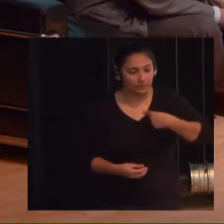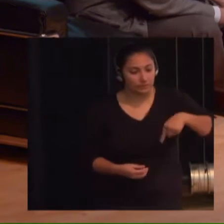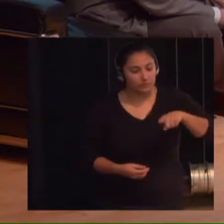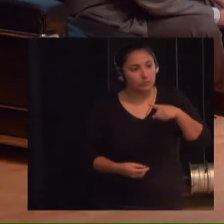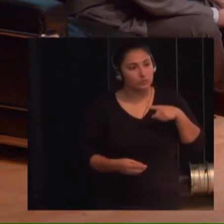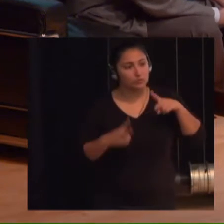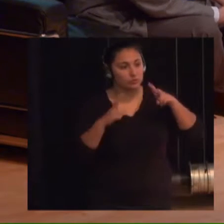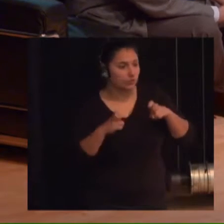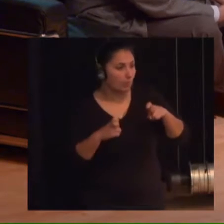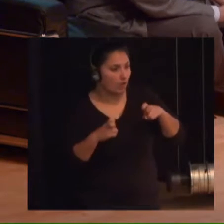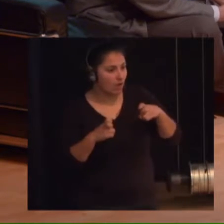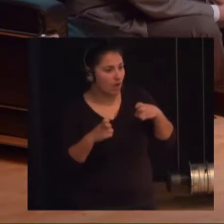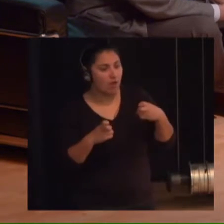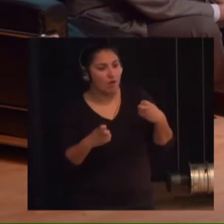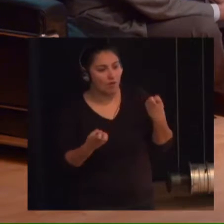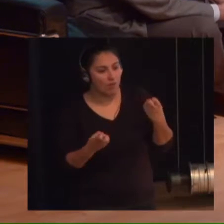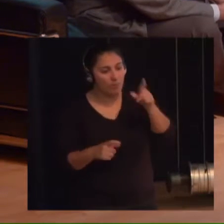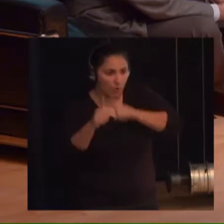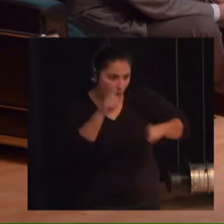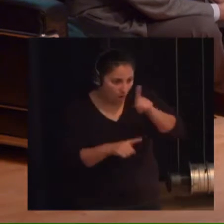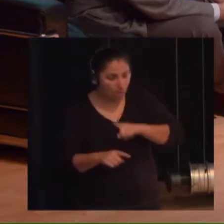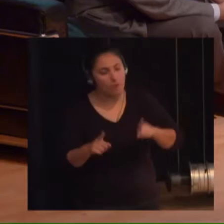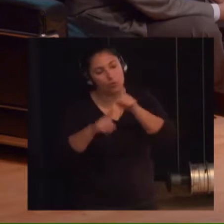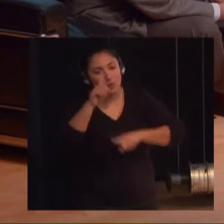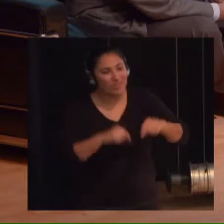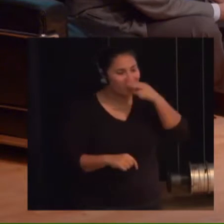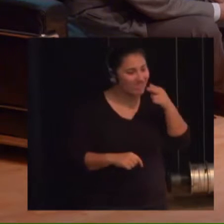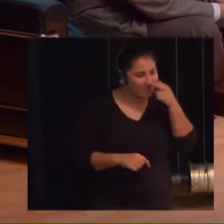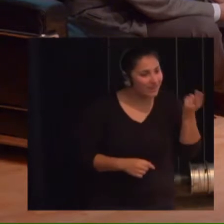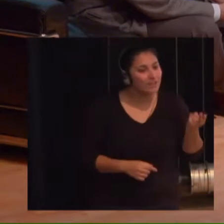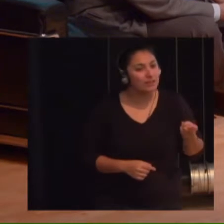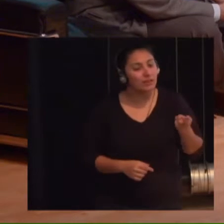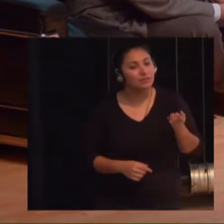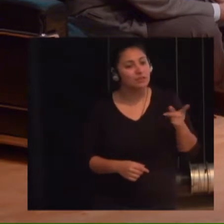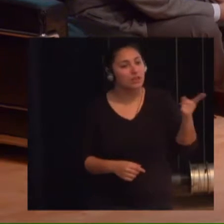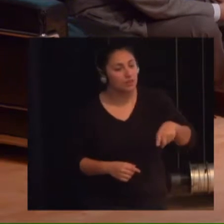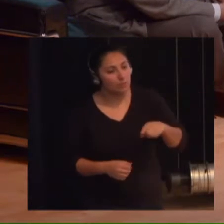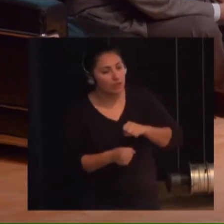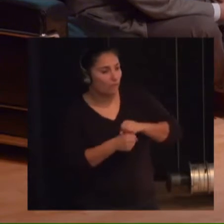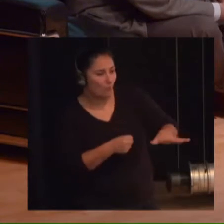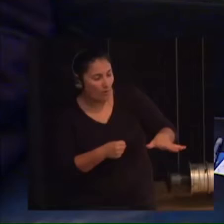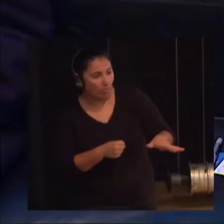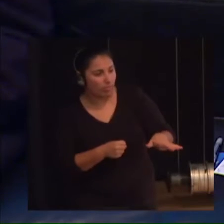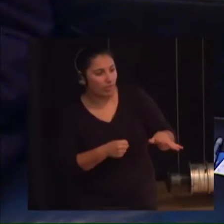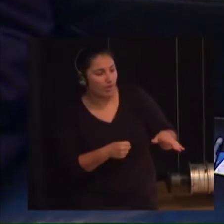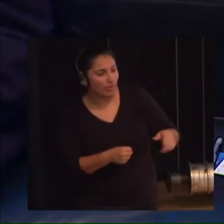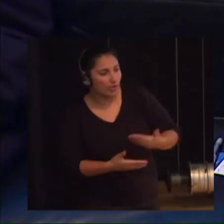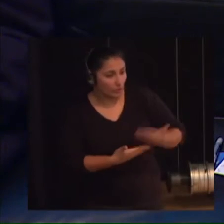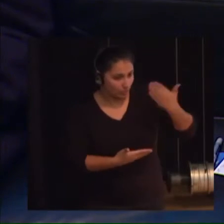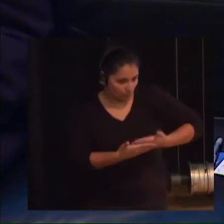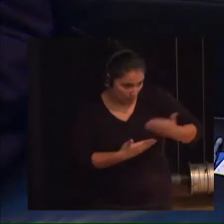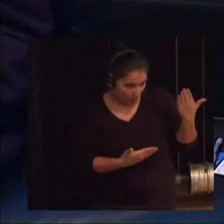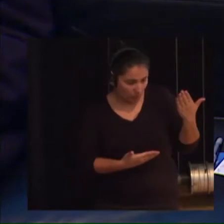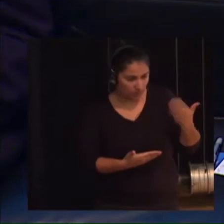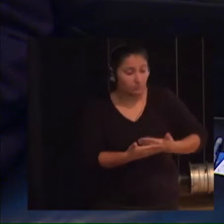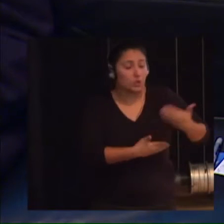issue of conflict of interest, and do we start to have journalism influenced by the funders that are funding it? I mean, let's not forget that, you know,